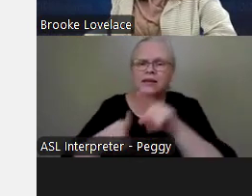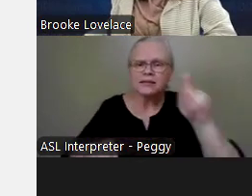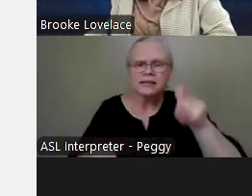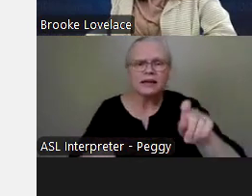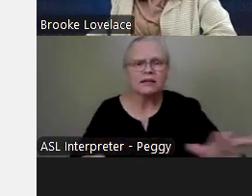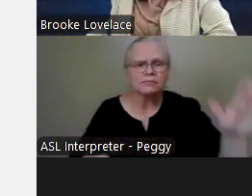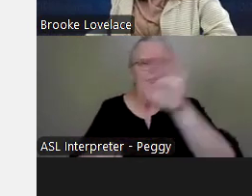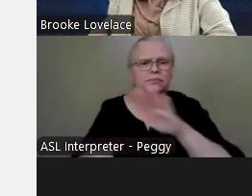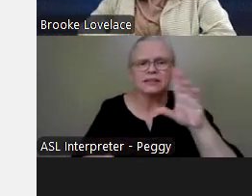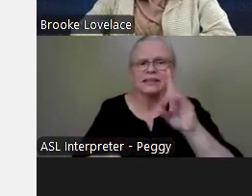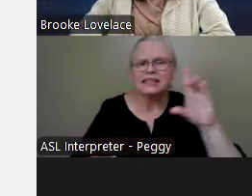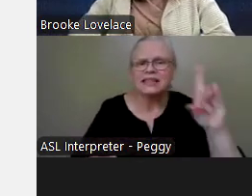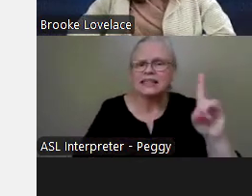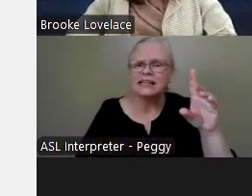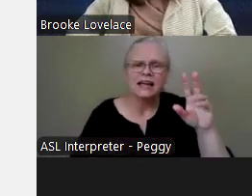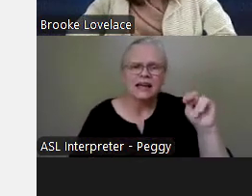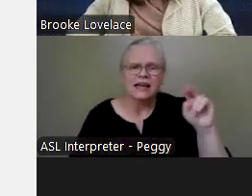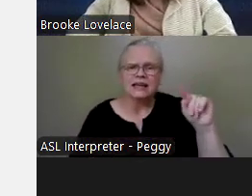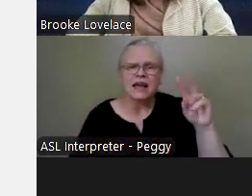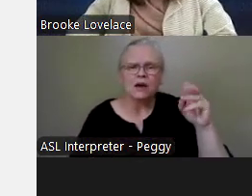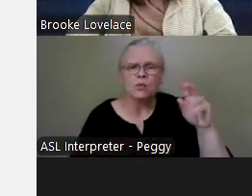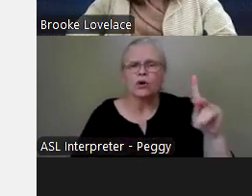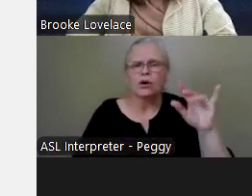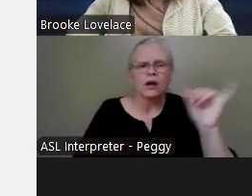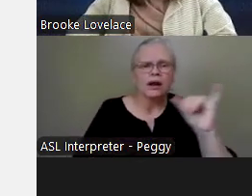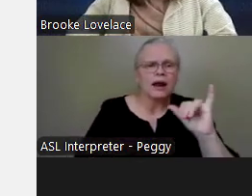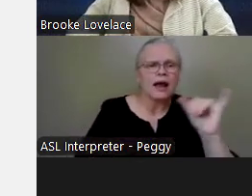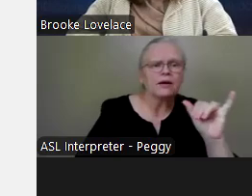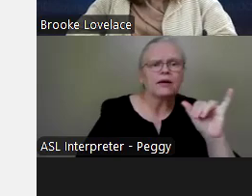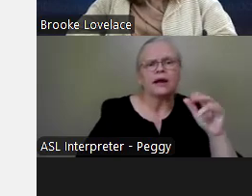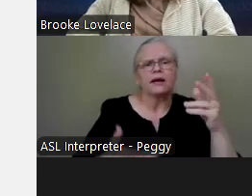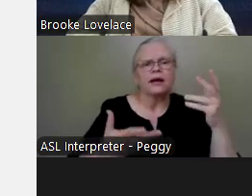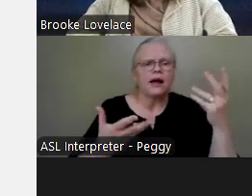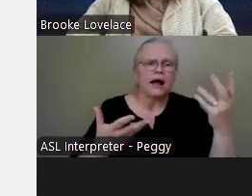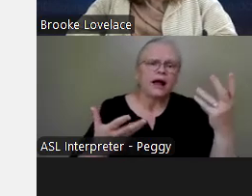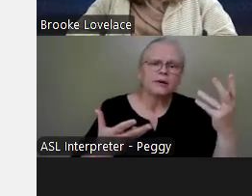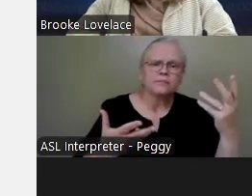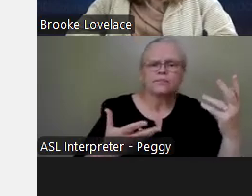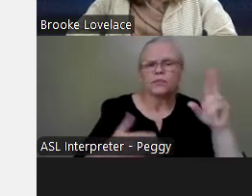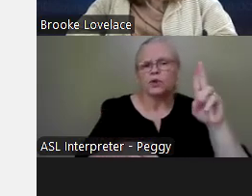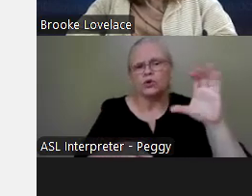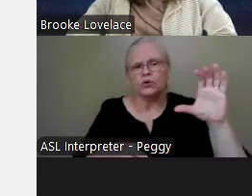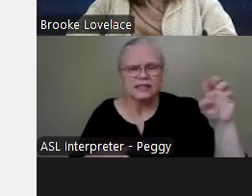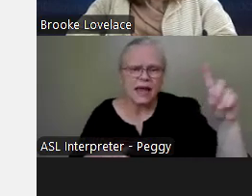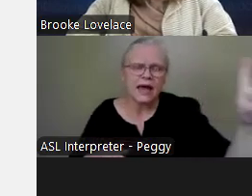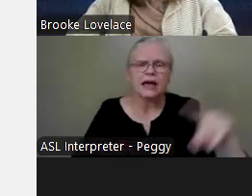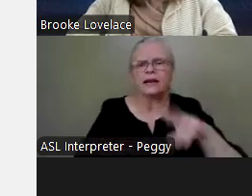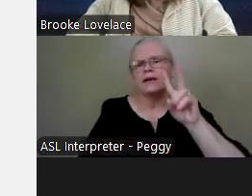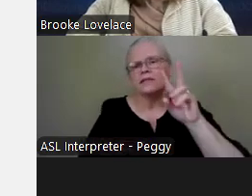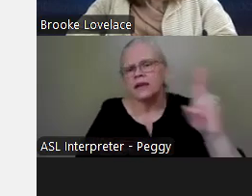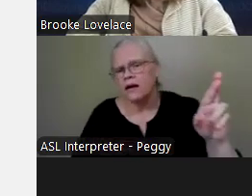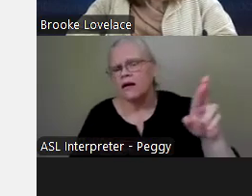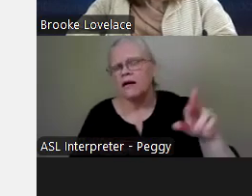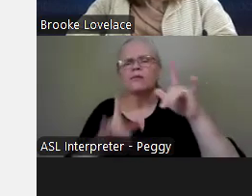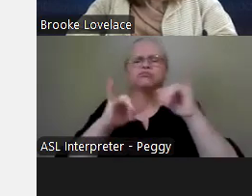DD network. So all of our DD partner networks like the USAID, Disability Rights Iowa, voc rehab, all of those folks,